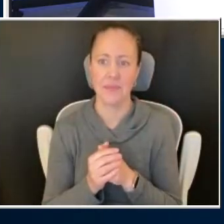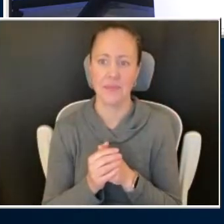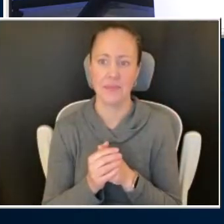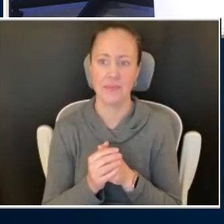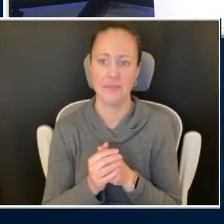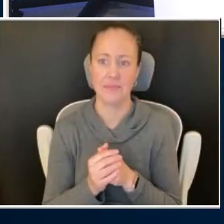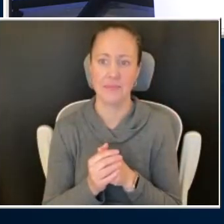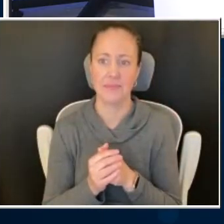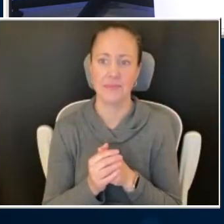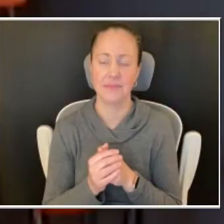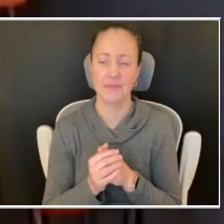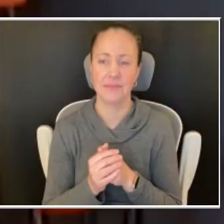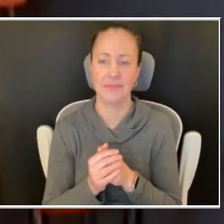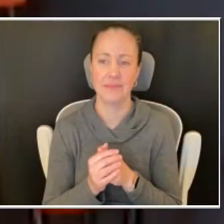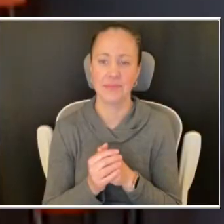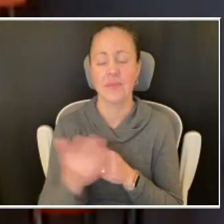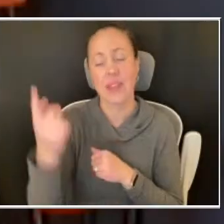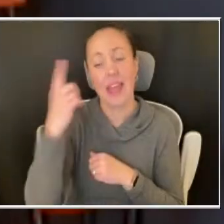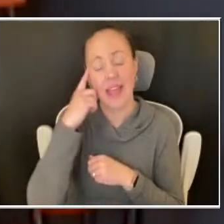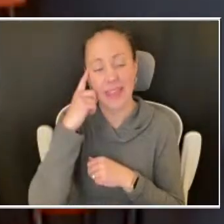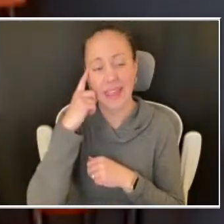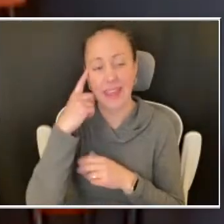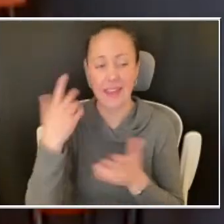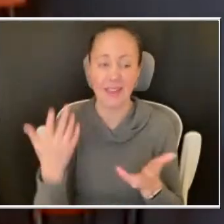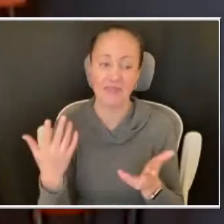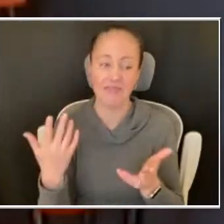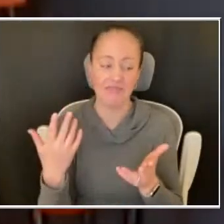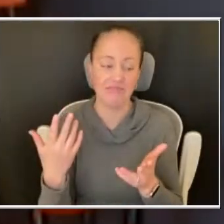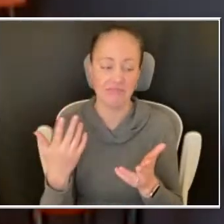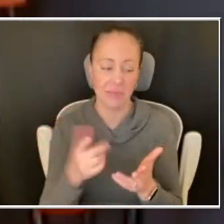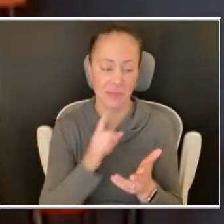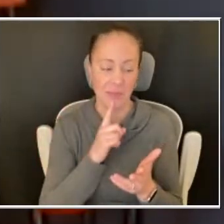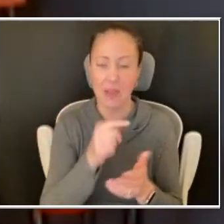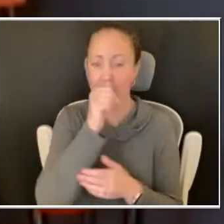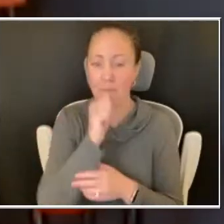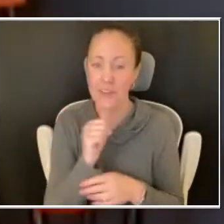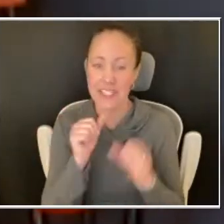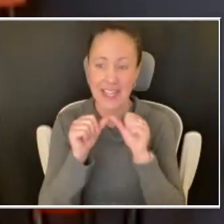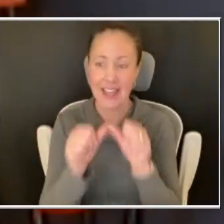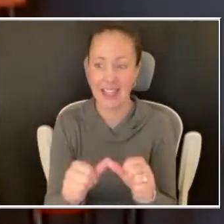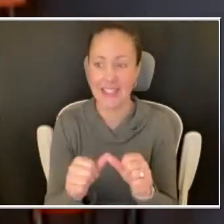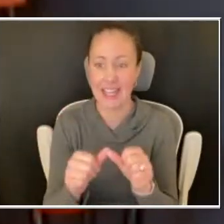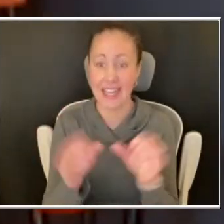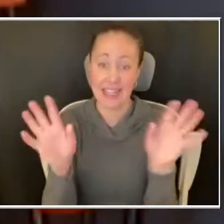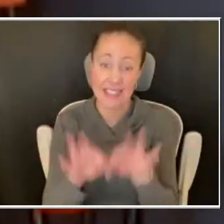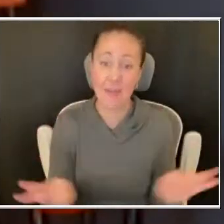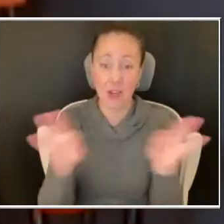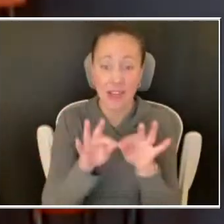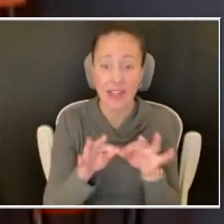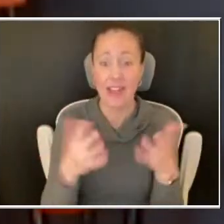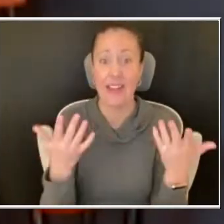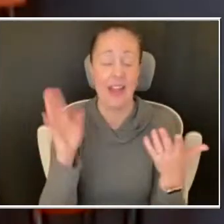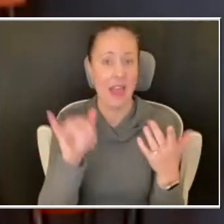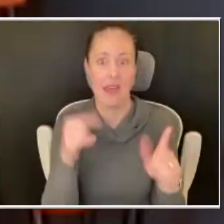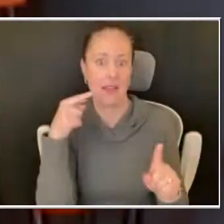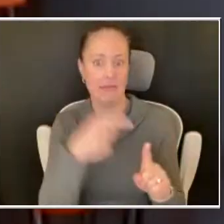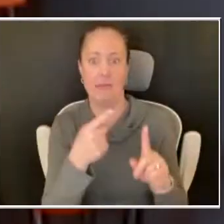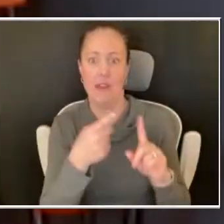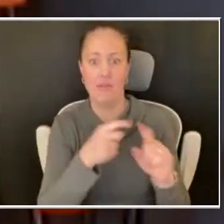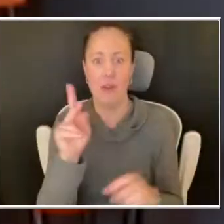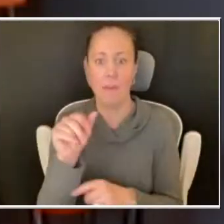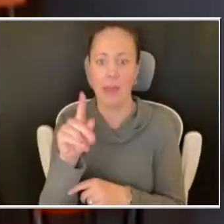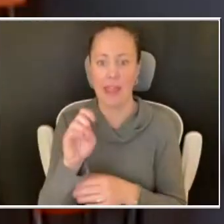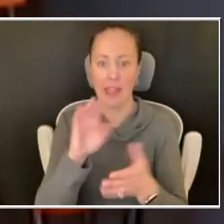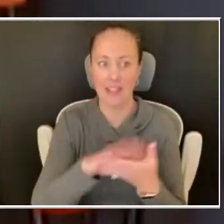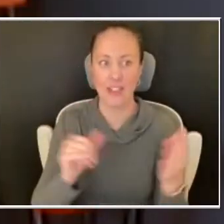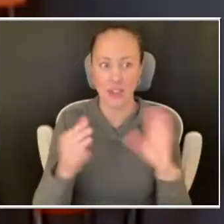I think that, you know, I think that resiliency is the key to Kate's story. She went through a lot,